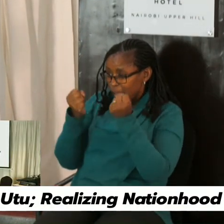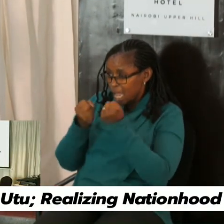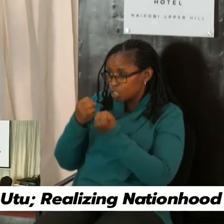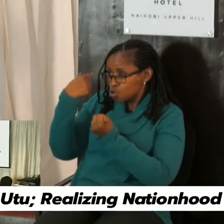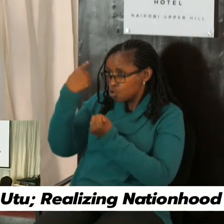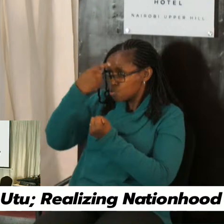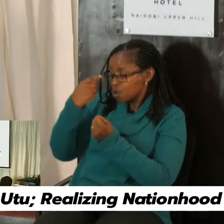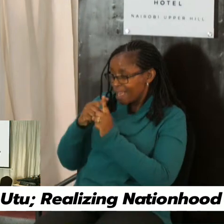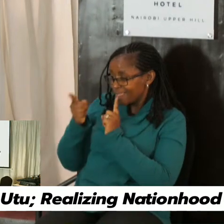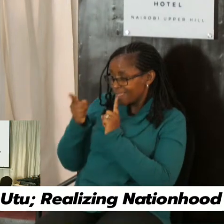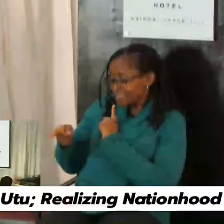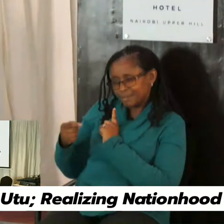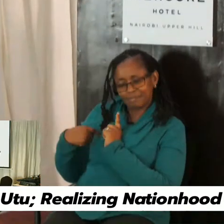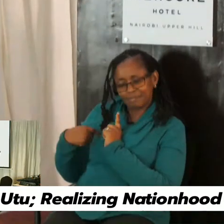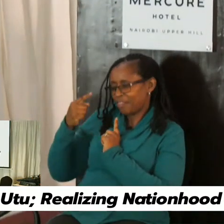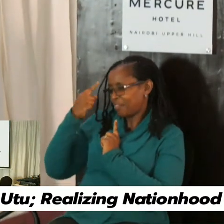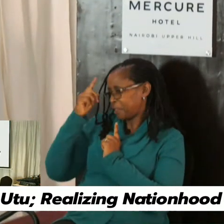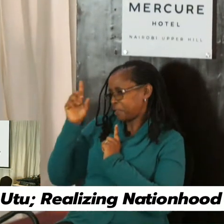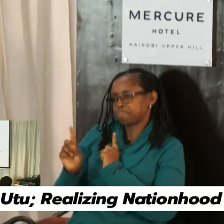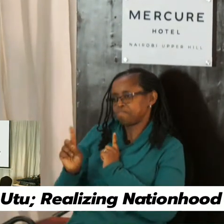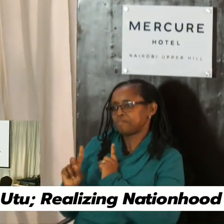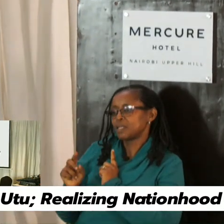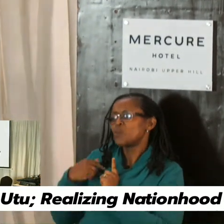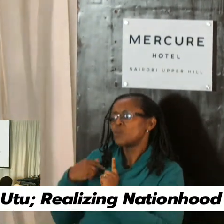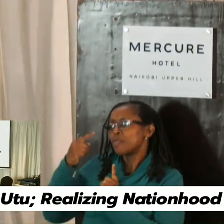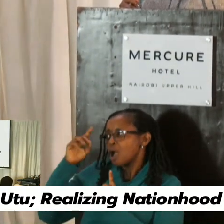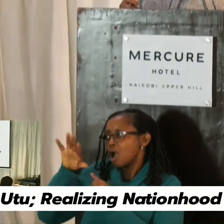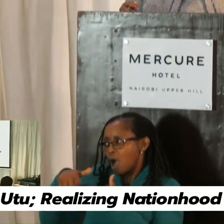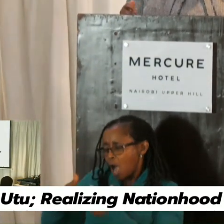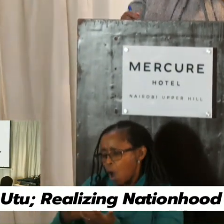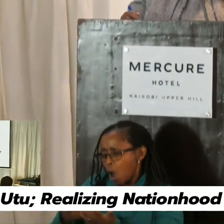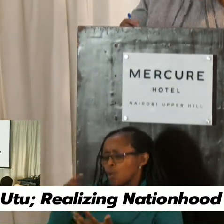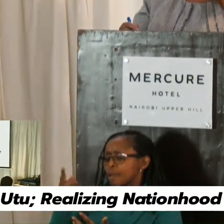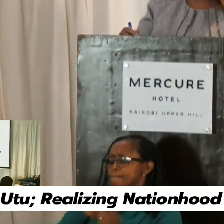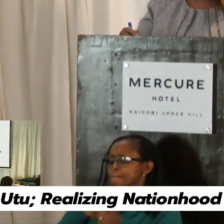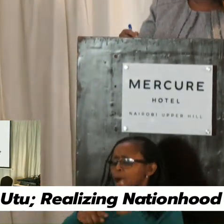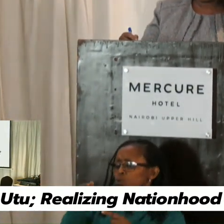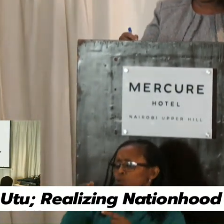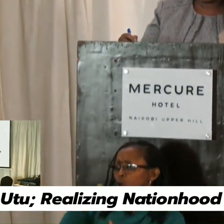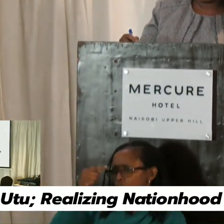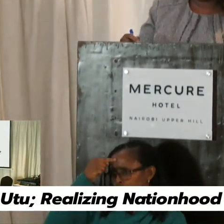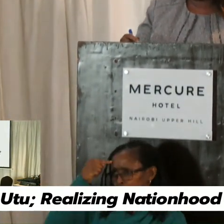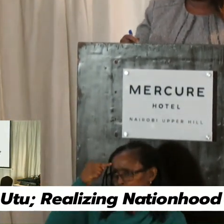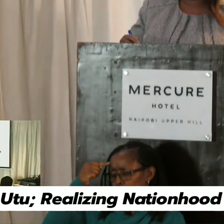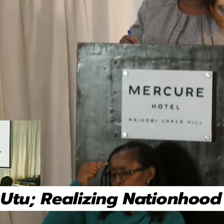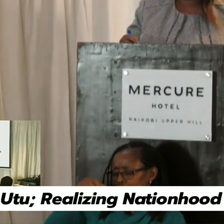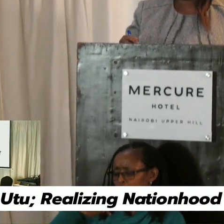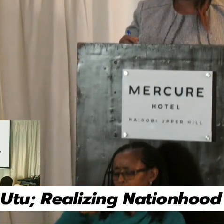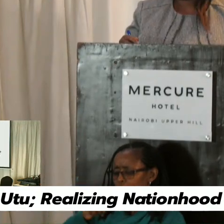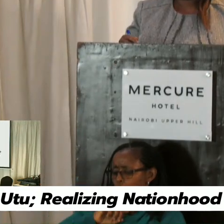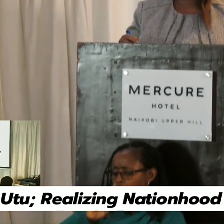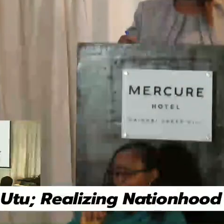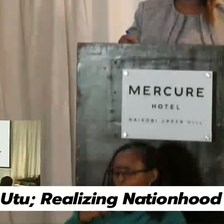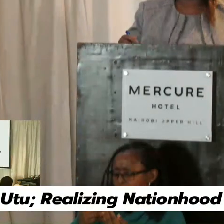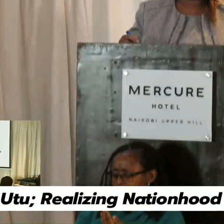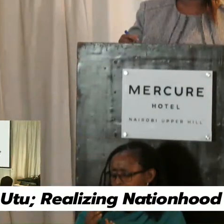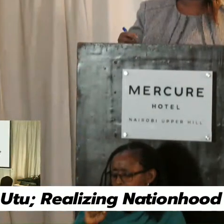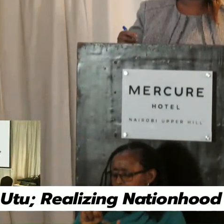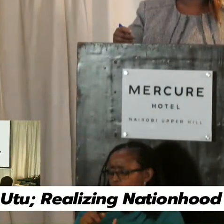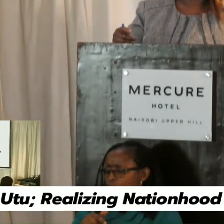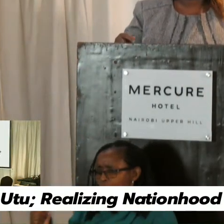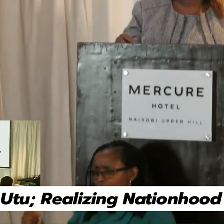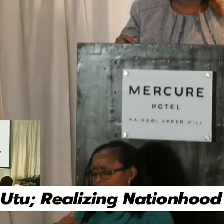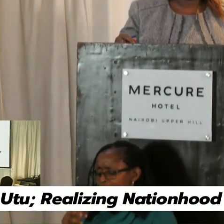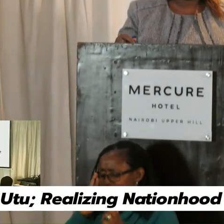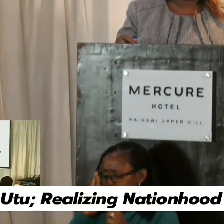I don't think so and we are thinking of how do we go back to our original Self where we cared about our brothers where we had